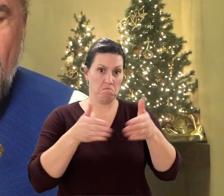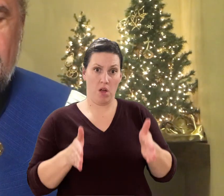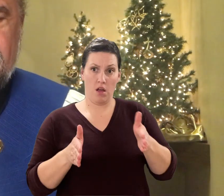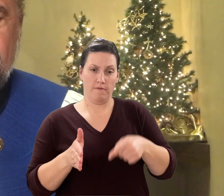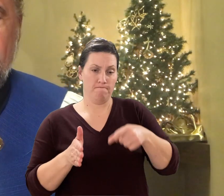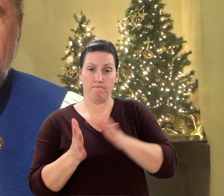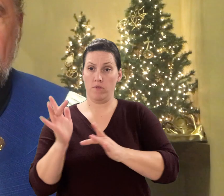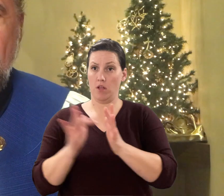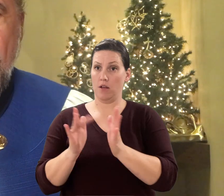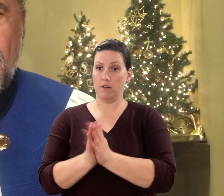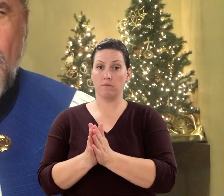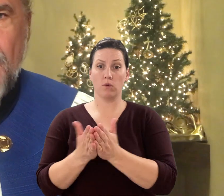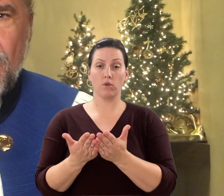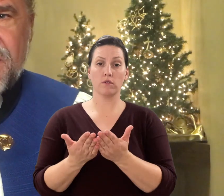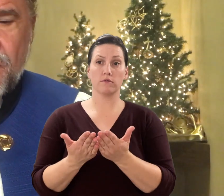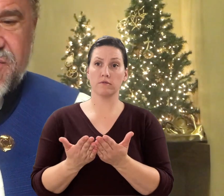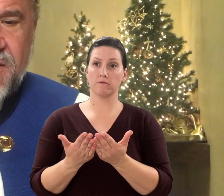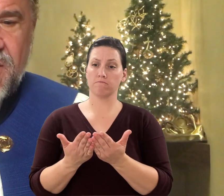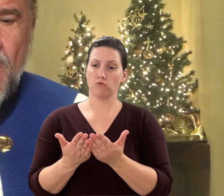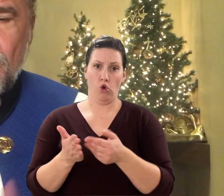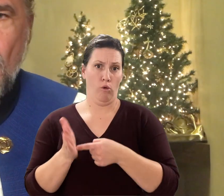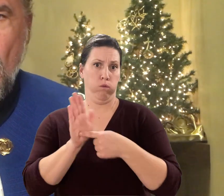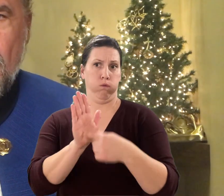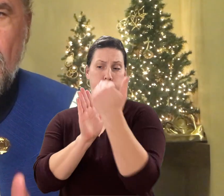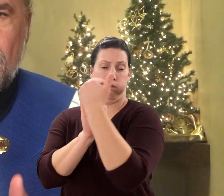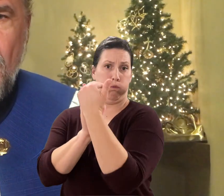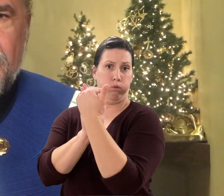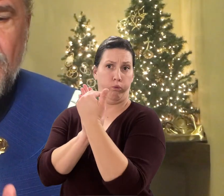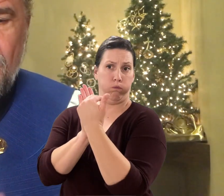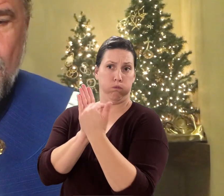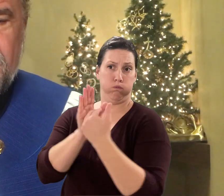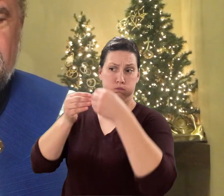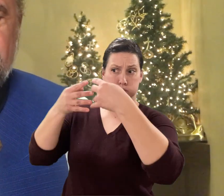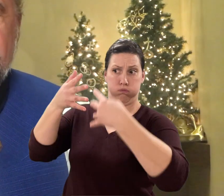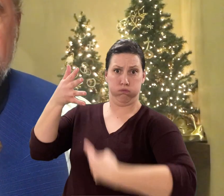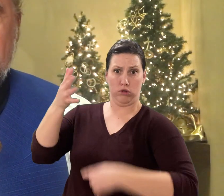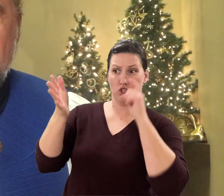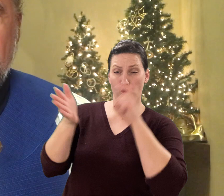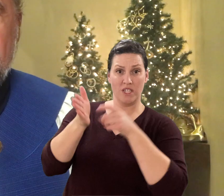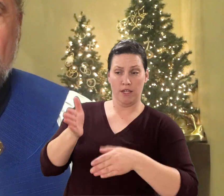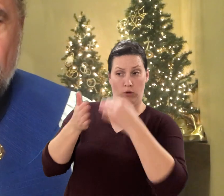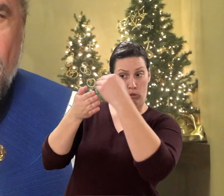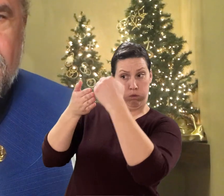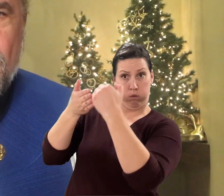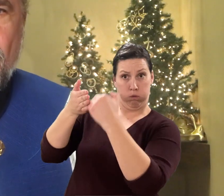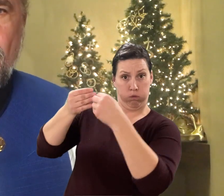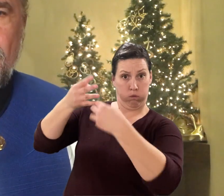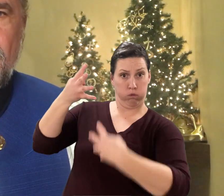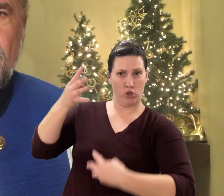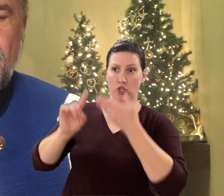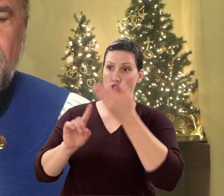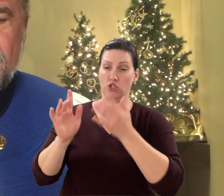jury box, and the Bible is presenting a long line of witnesses to prove to